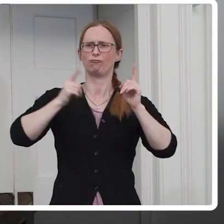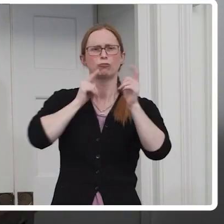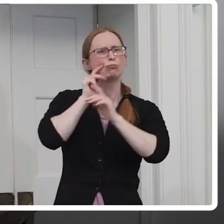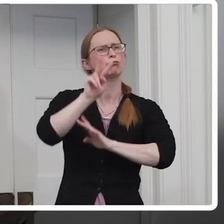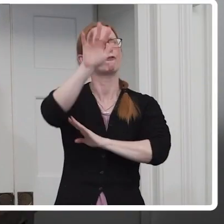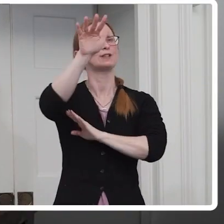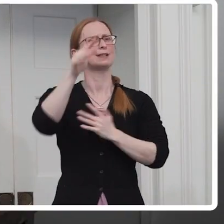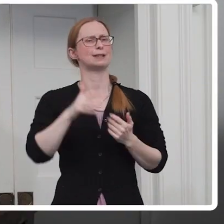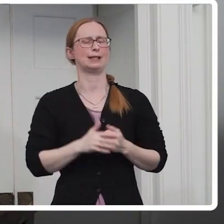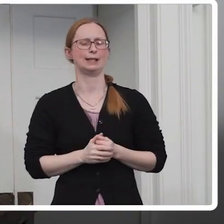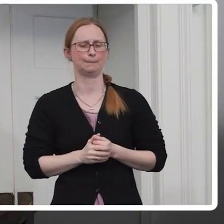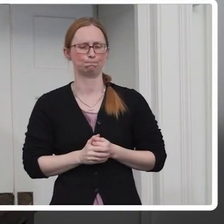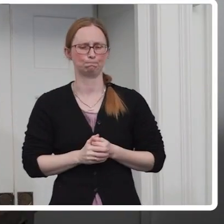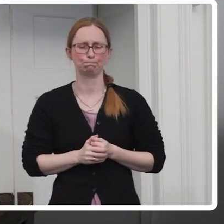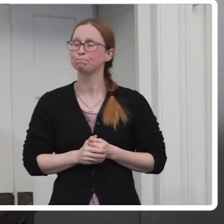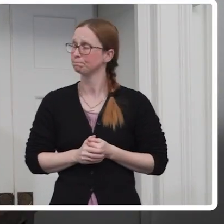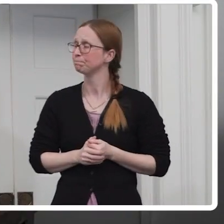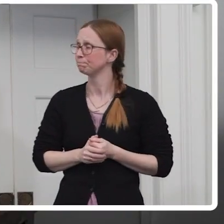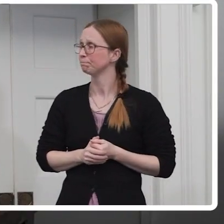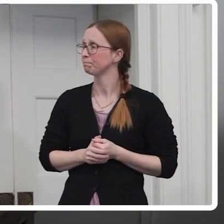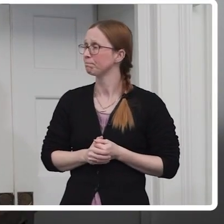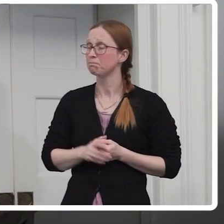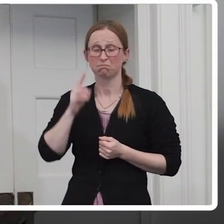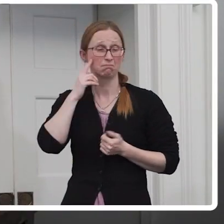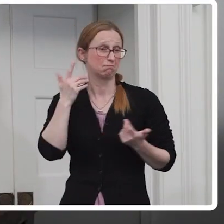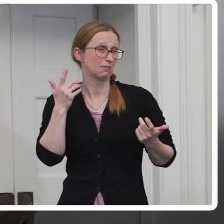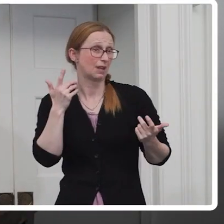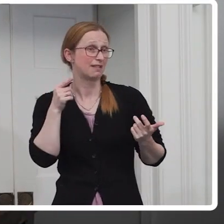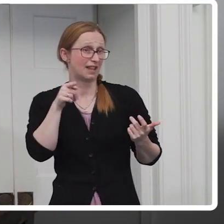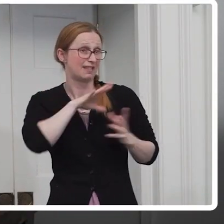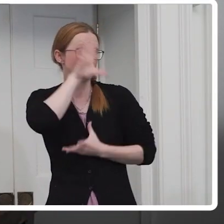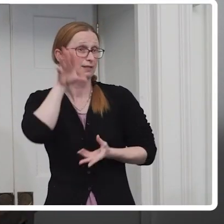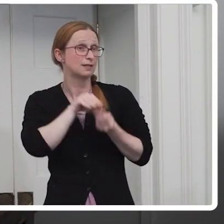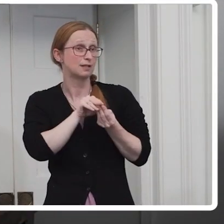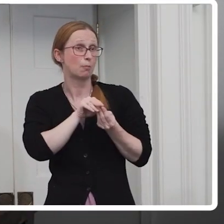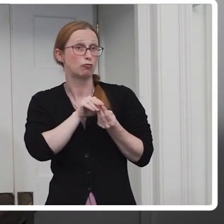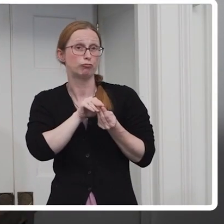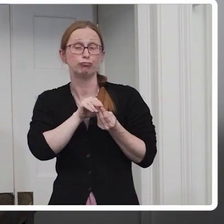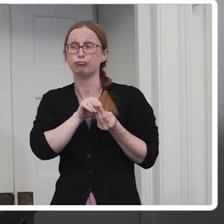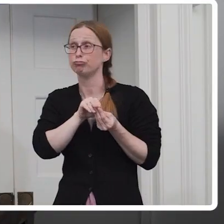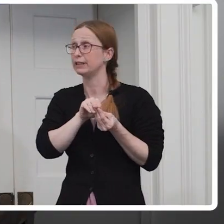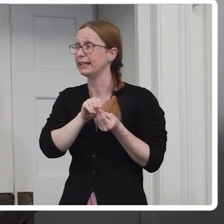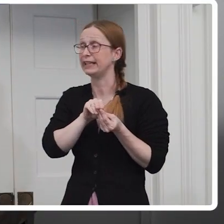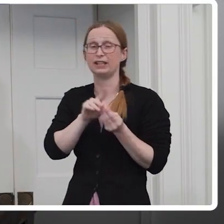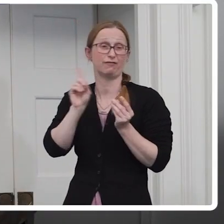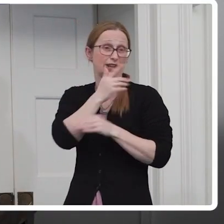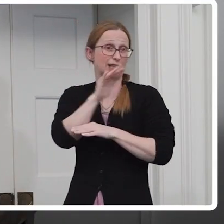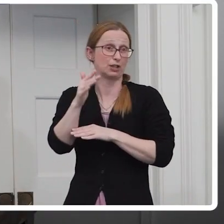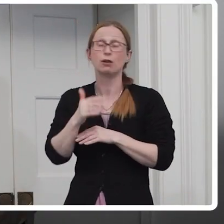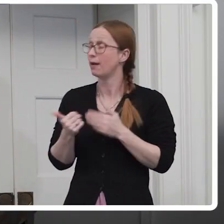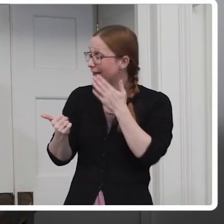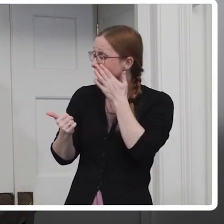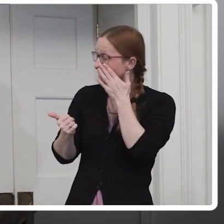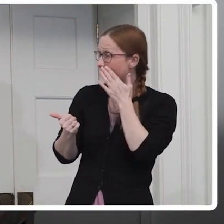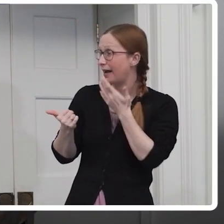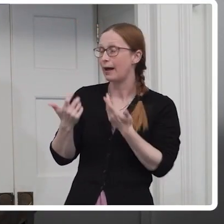statements and prophecies. I think that's kind of a good summary of what the